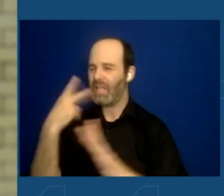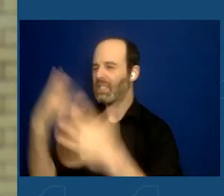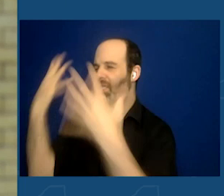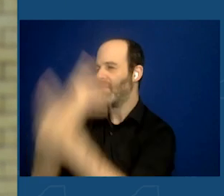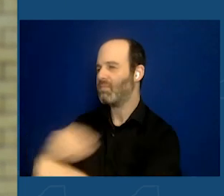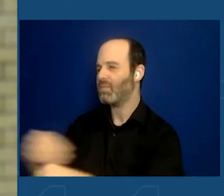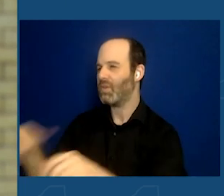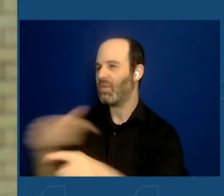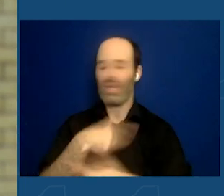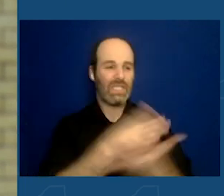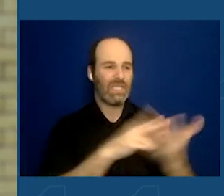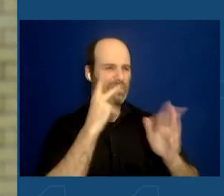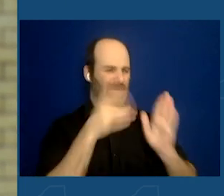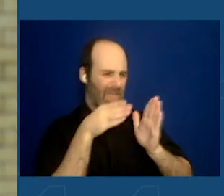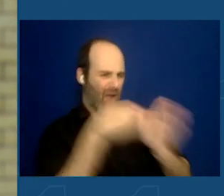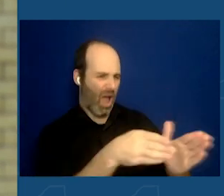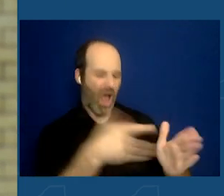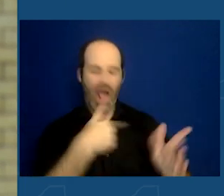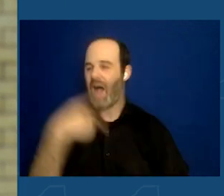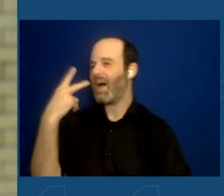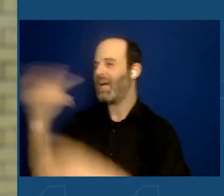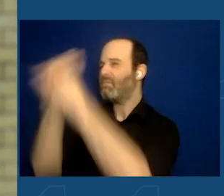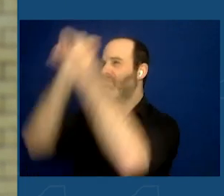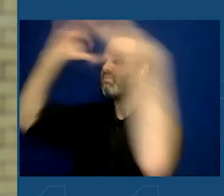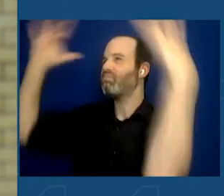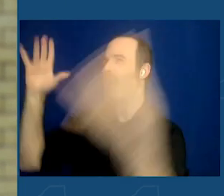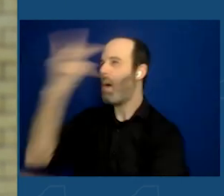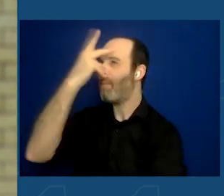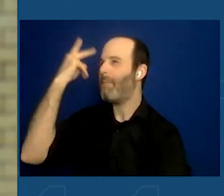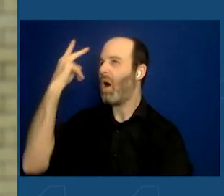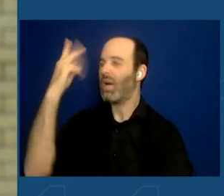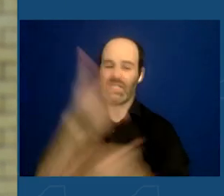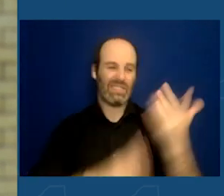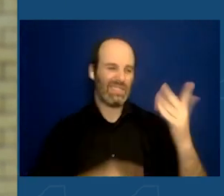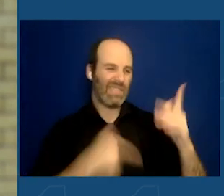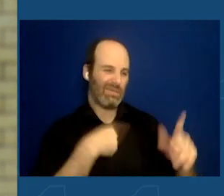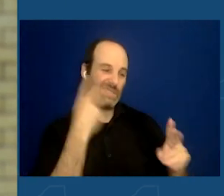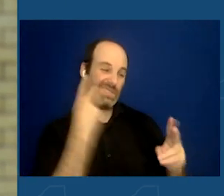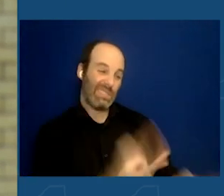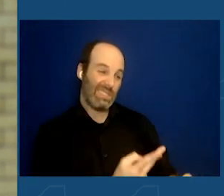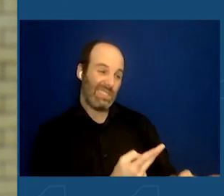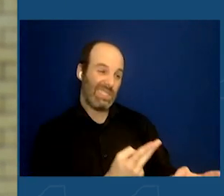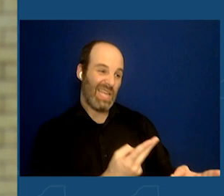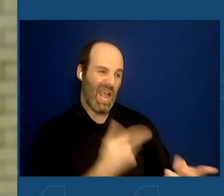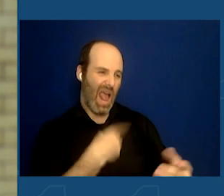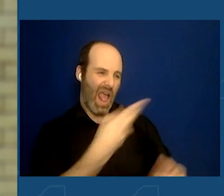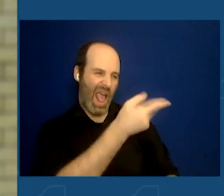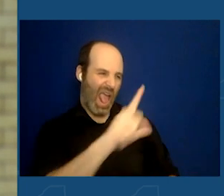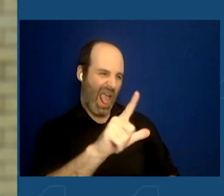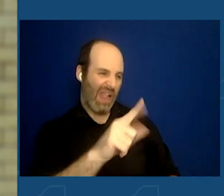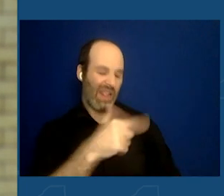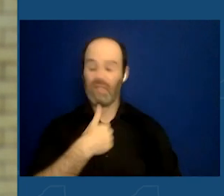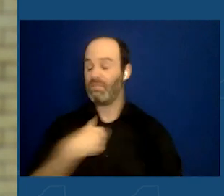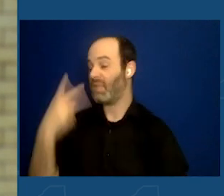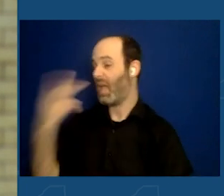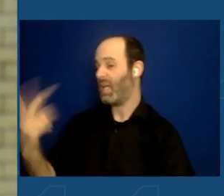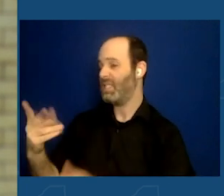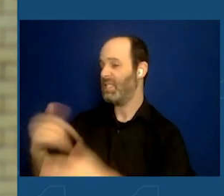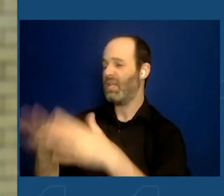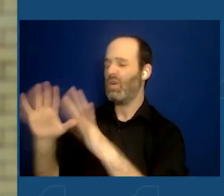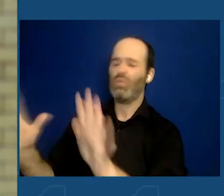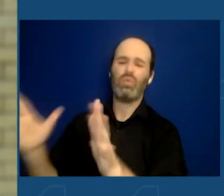parks. And where some see a hellhole, I see homes. So I am so